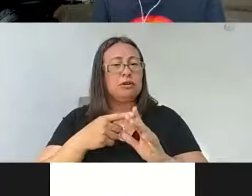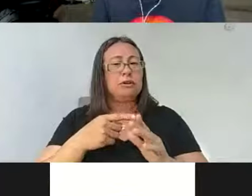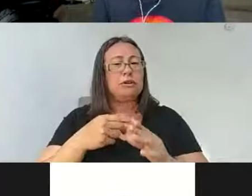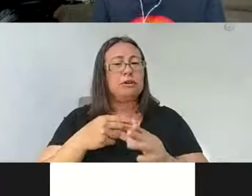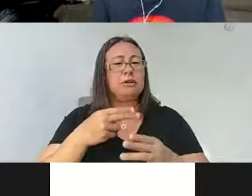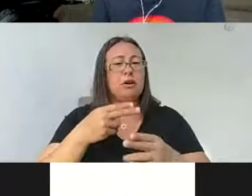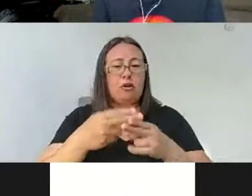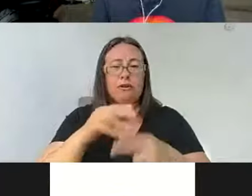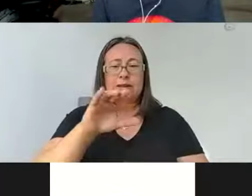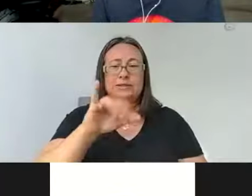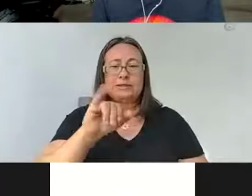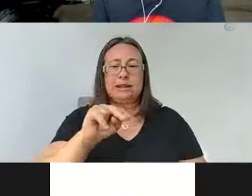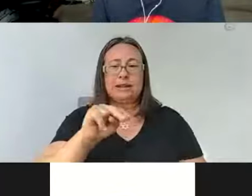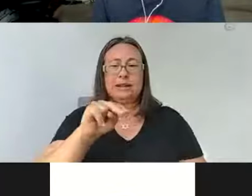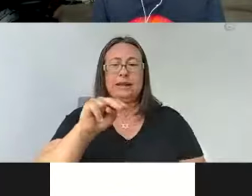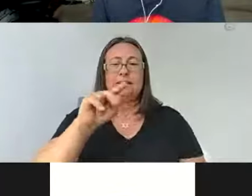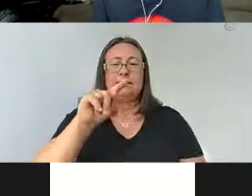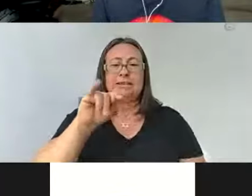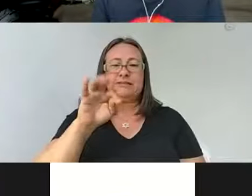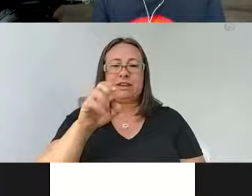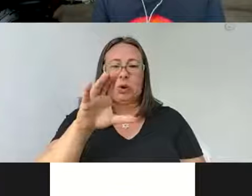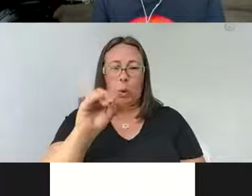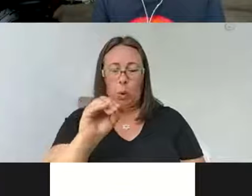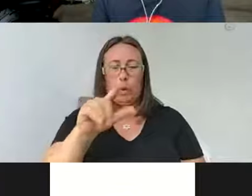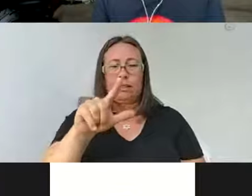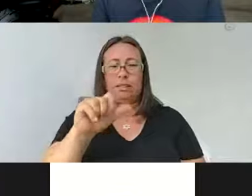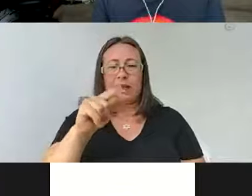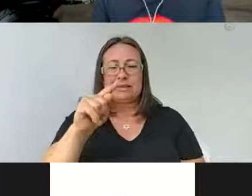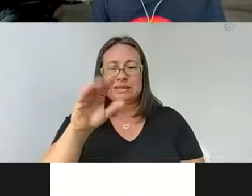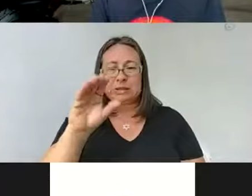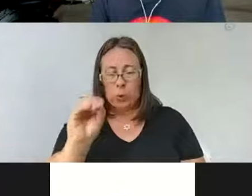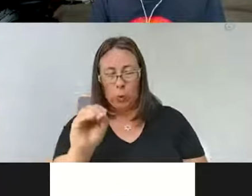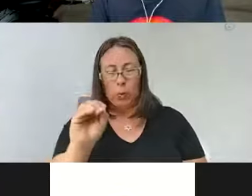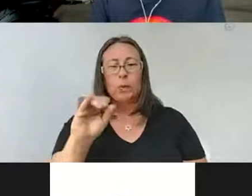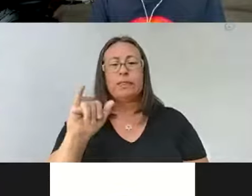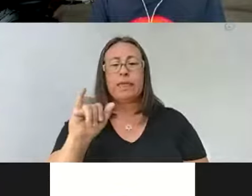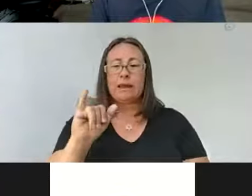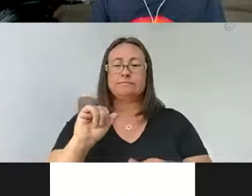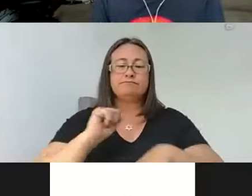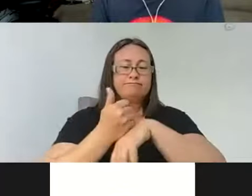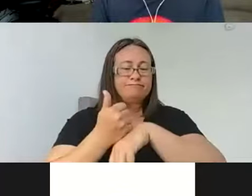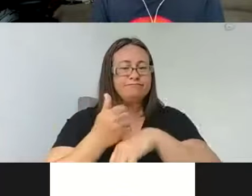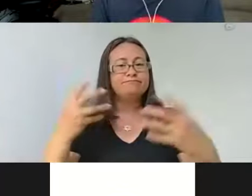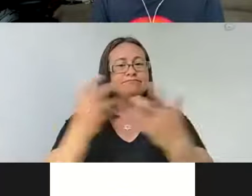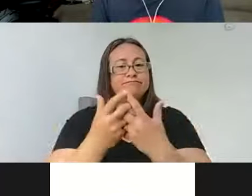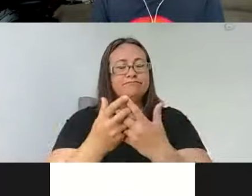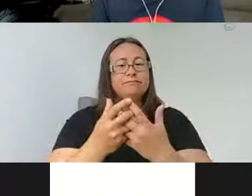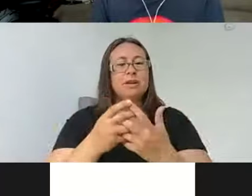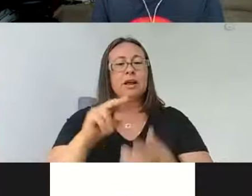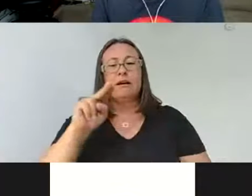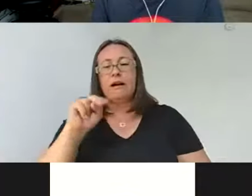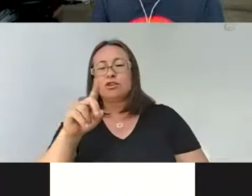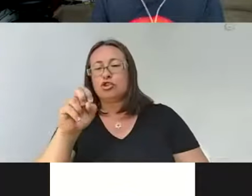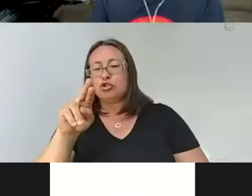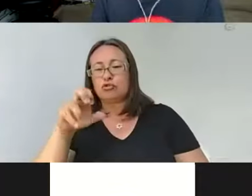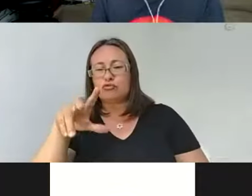Científico Latino, that pairs mentors with undergraduate students who are looking to apply to graduate school